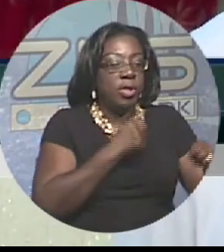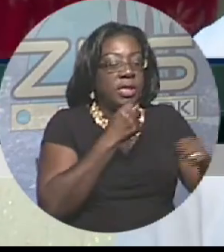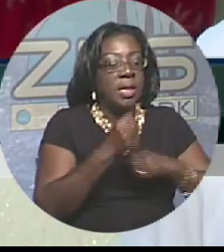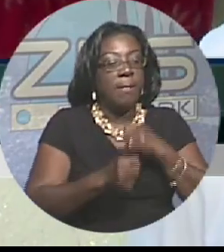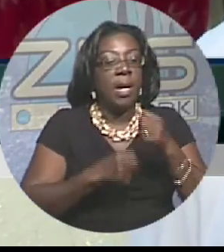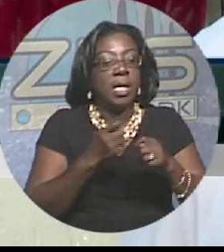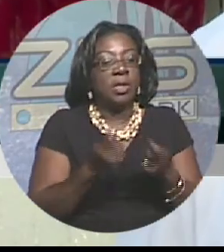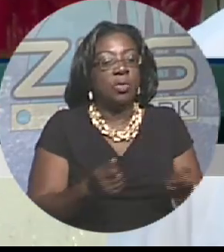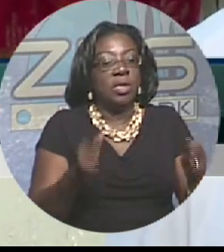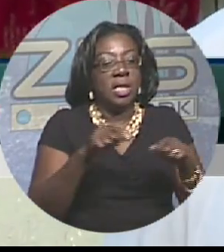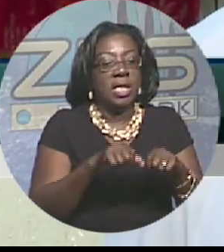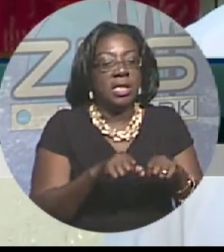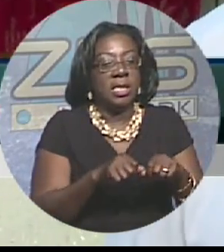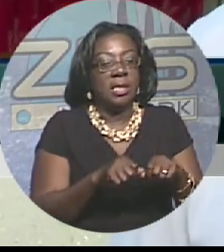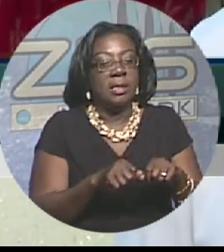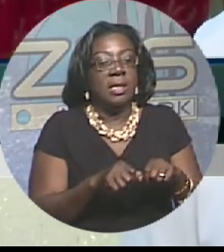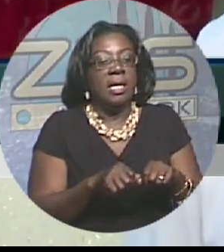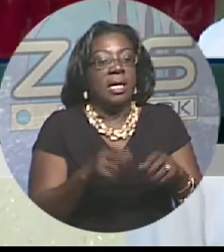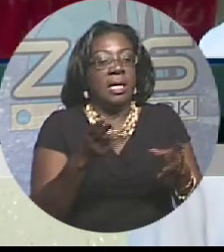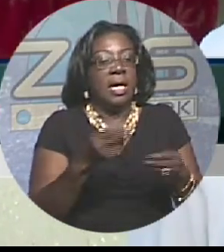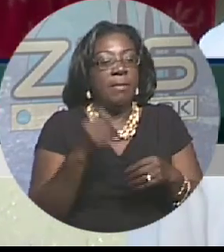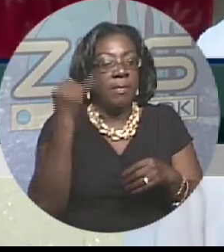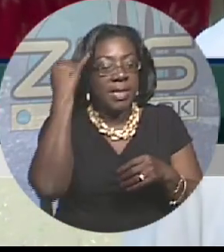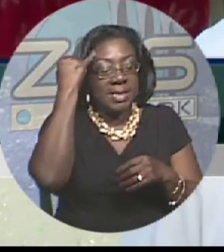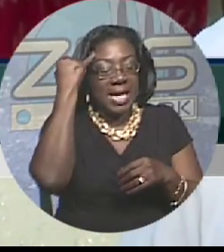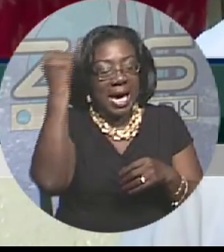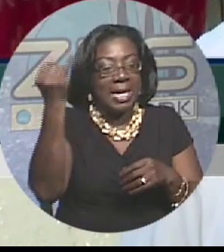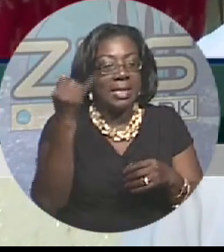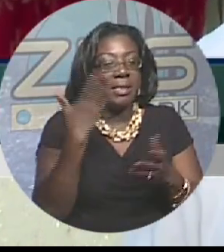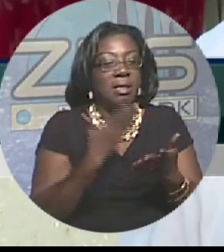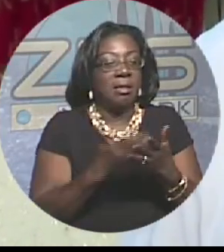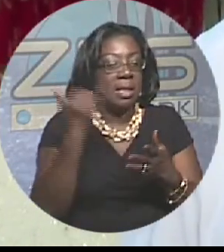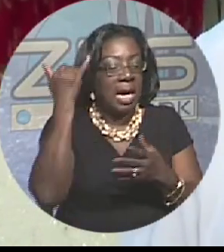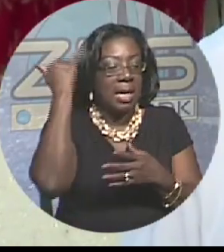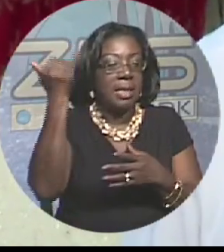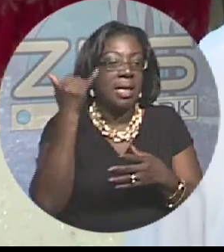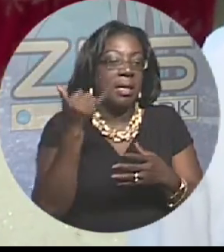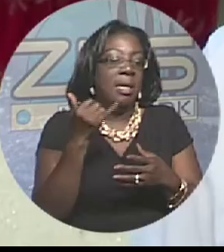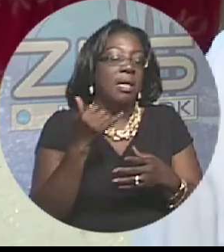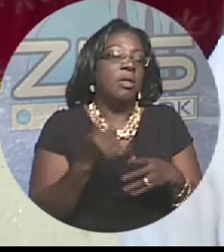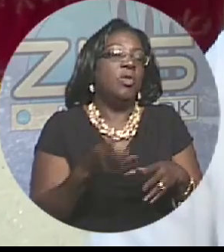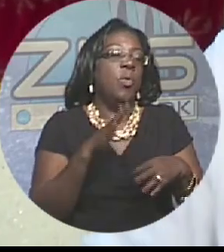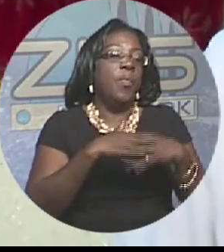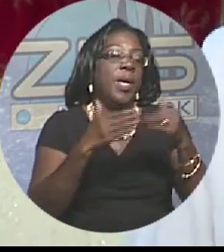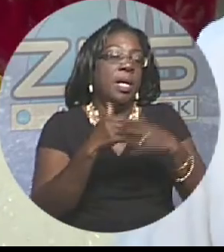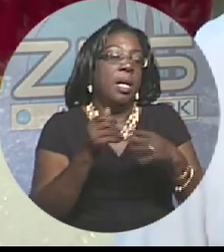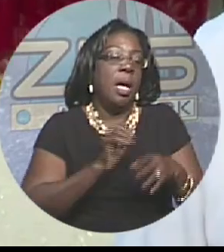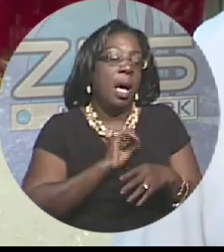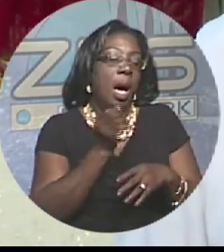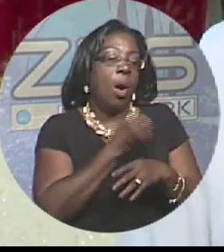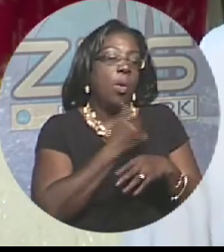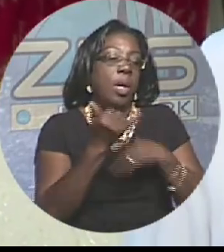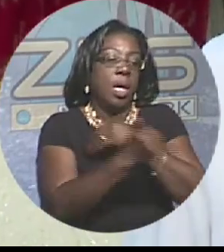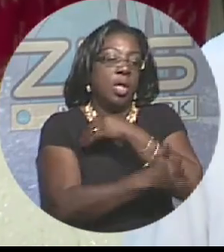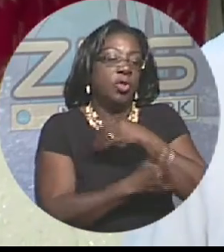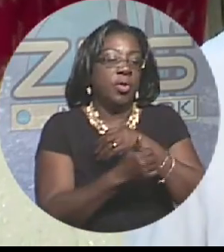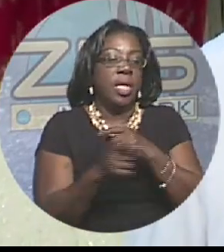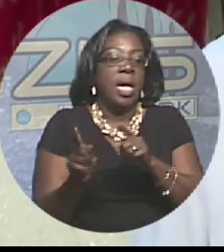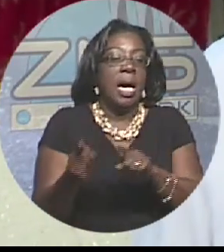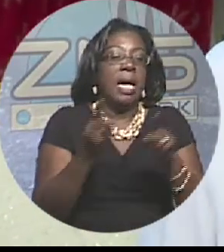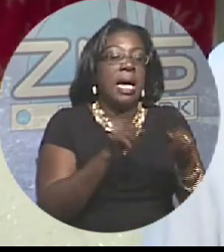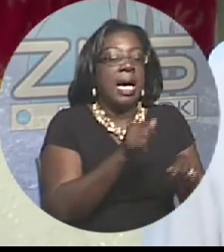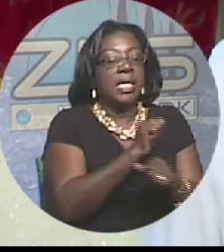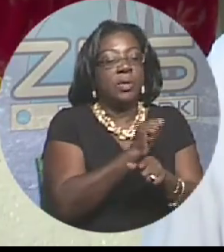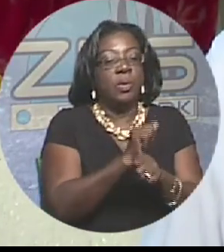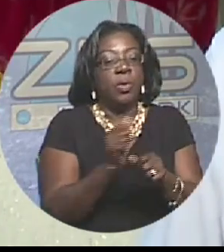the idea and we've been working with them. I think that's the collaboration that's required to build our country. And as you work together, you recognize we can achieve